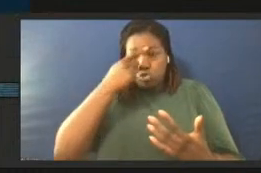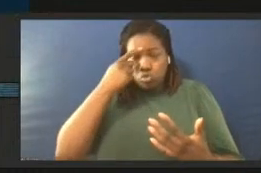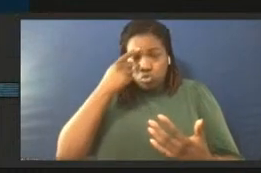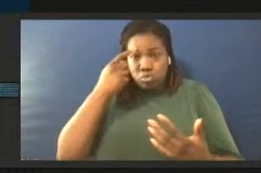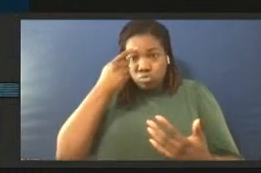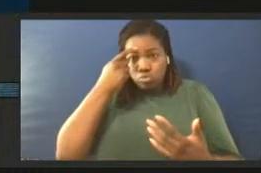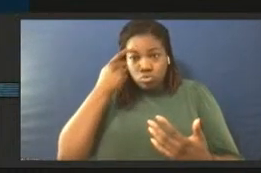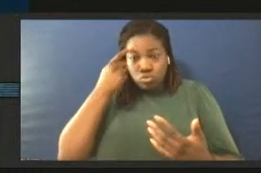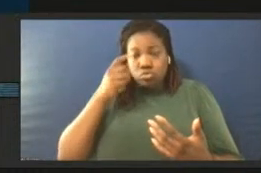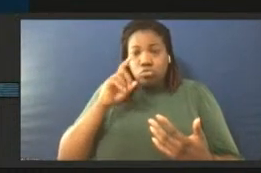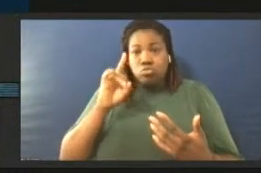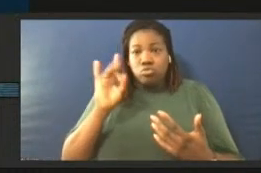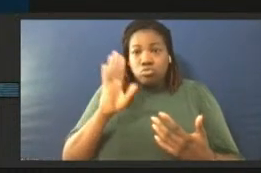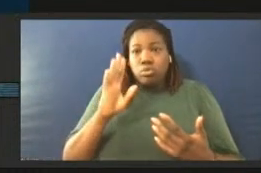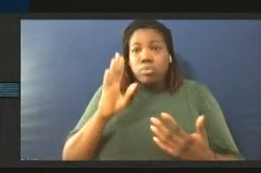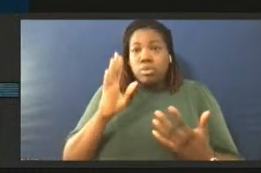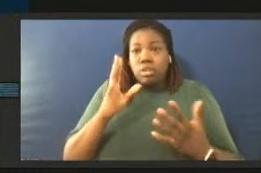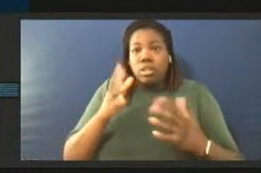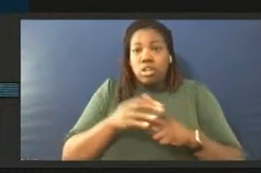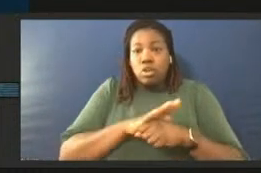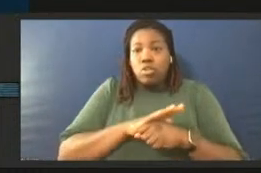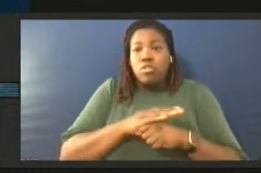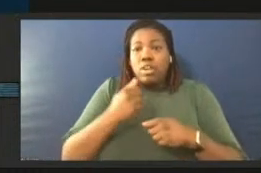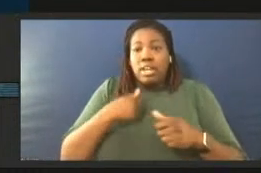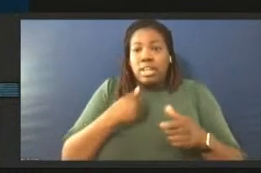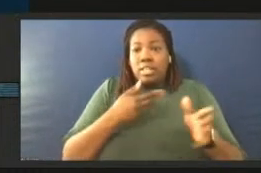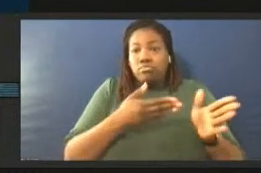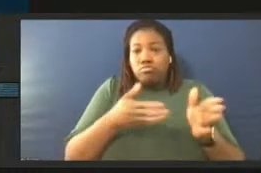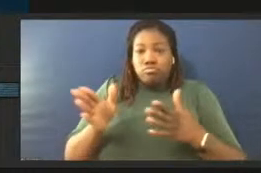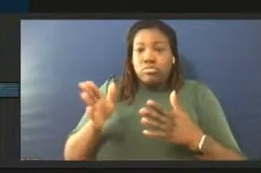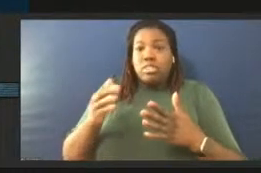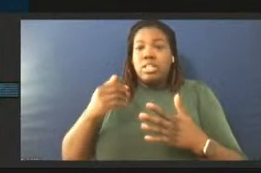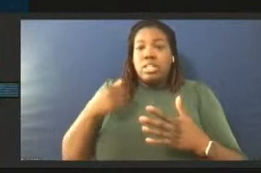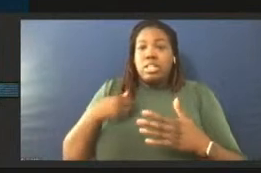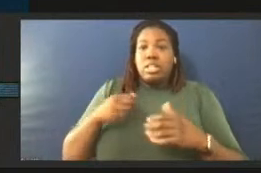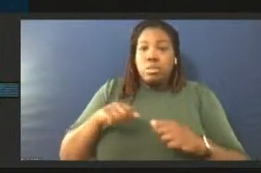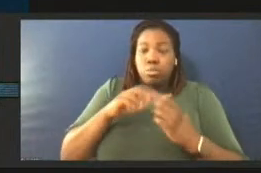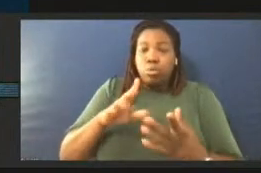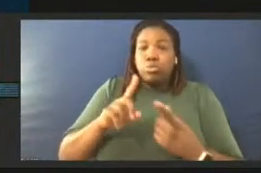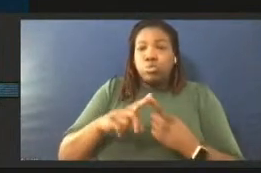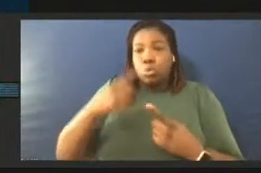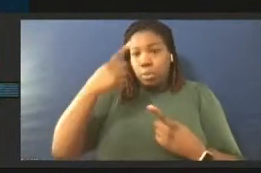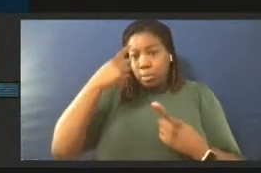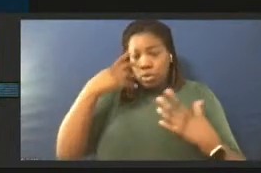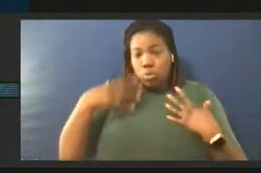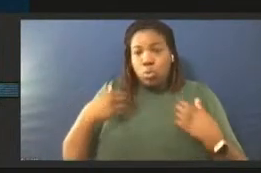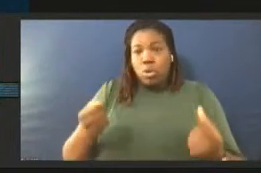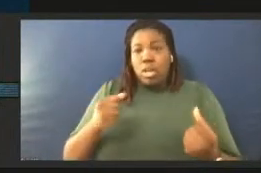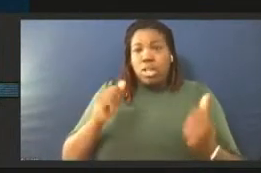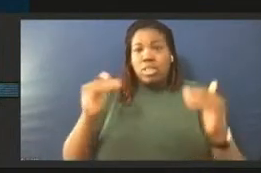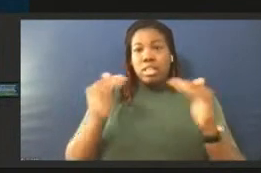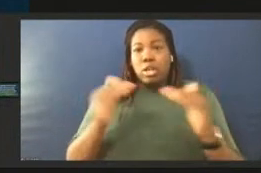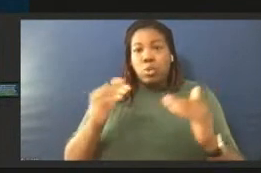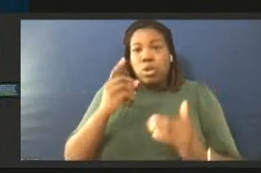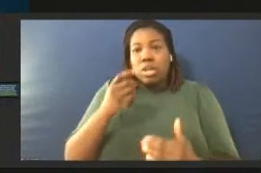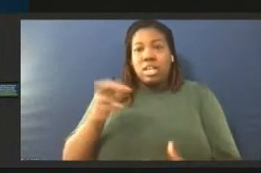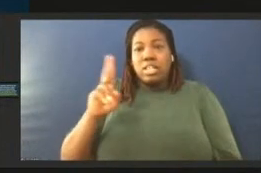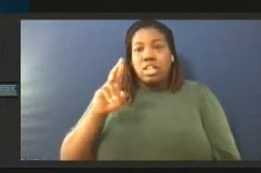a paradigm shift, and an innovative approach to mental health equity, which Dr. Evans will cover